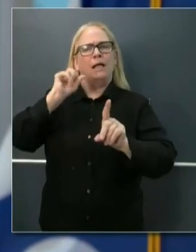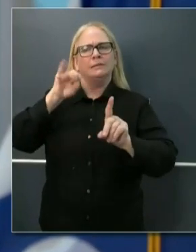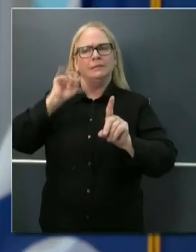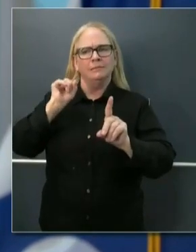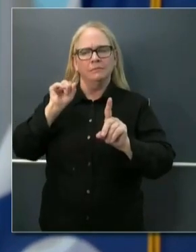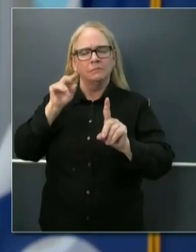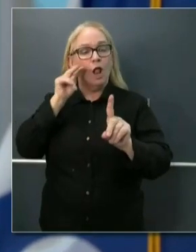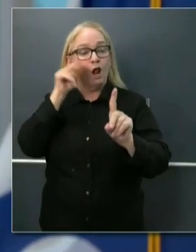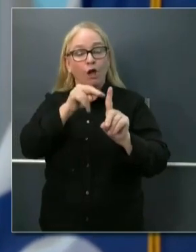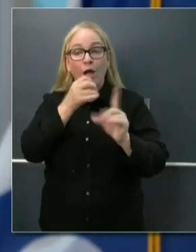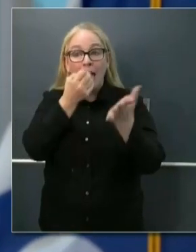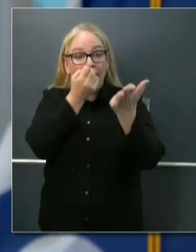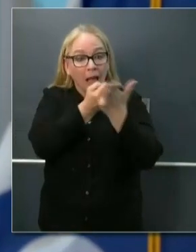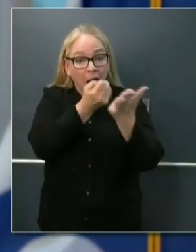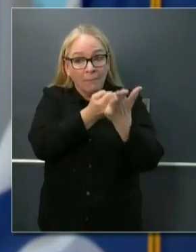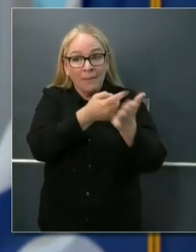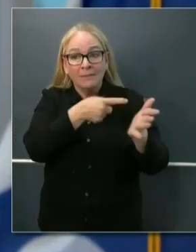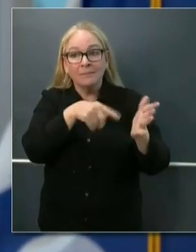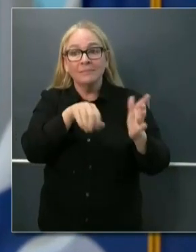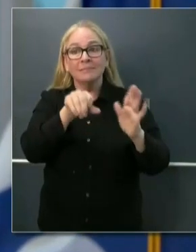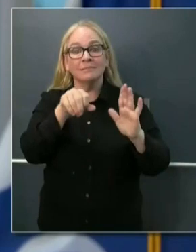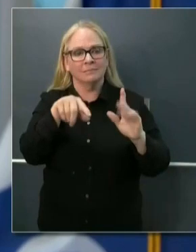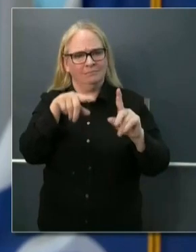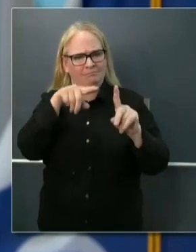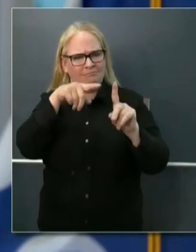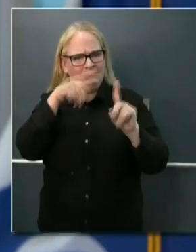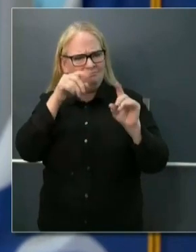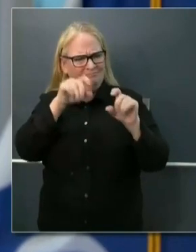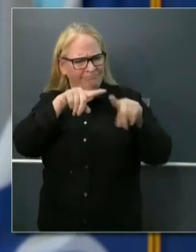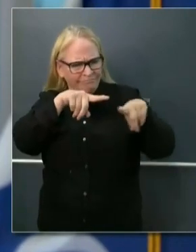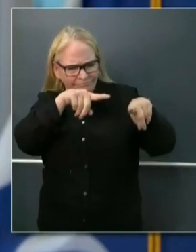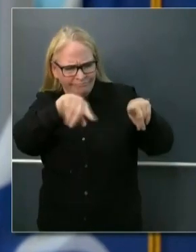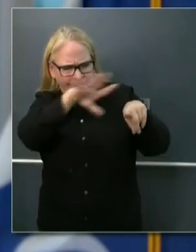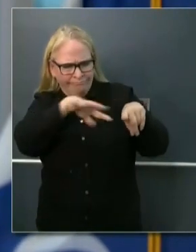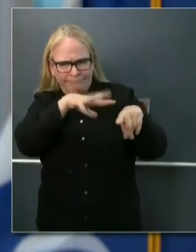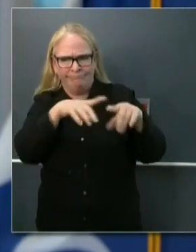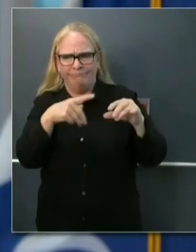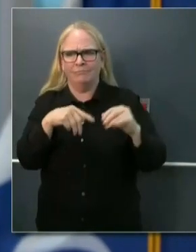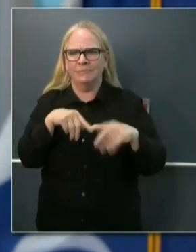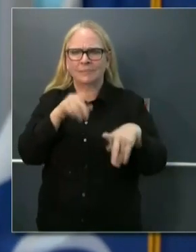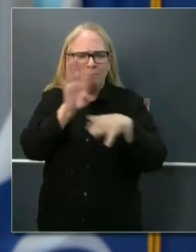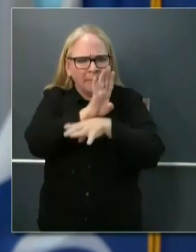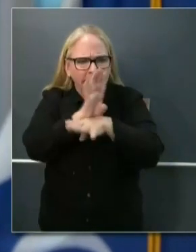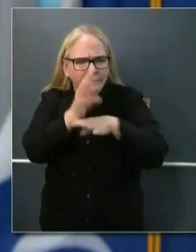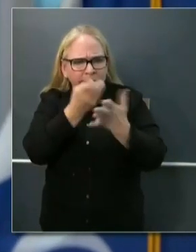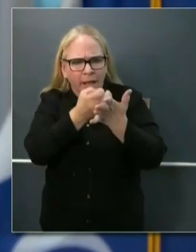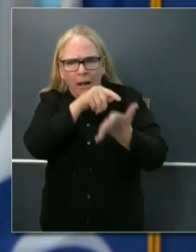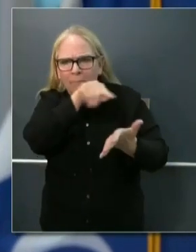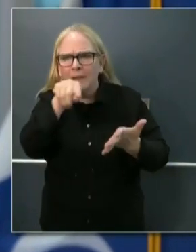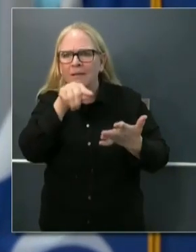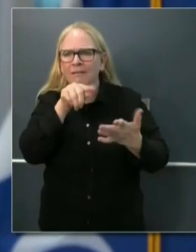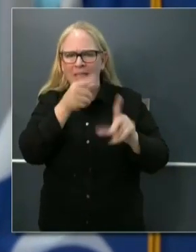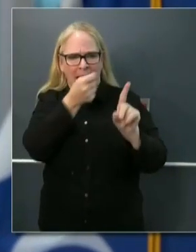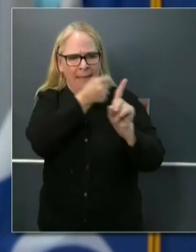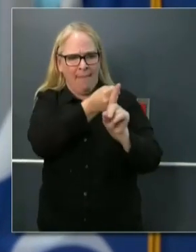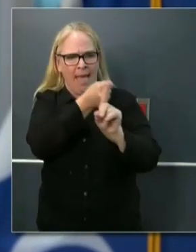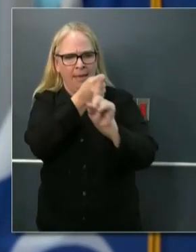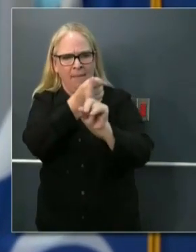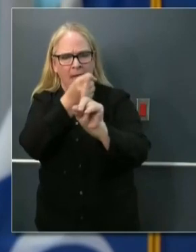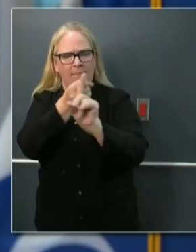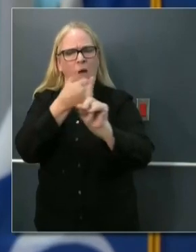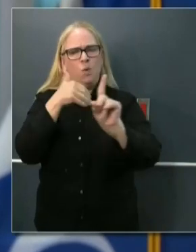this state at the same time and look at supporting particular industries that have been ravaged by